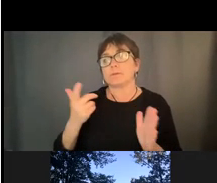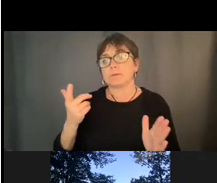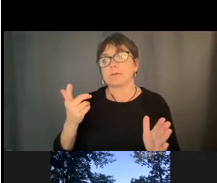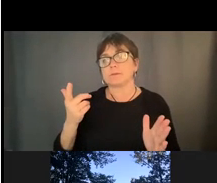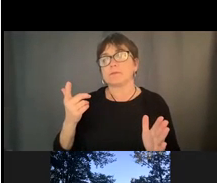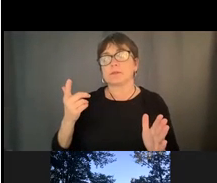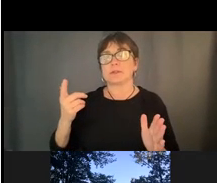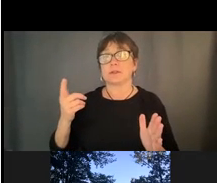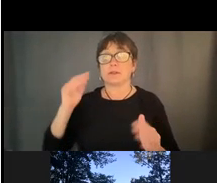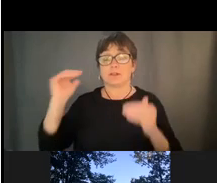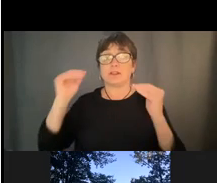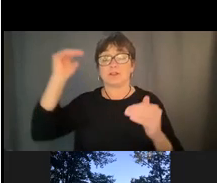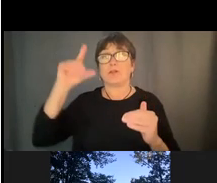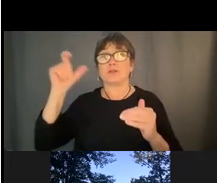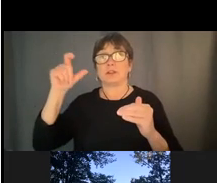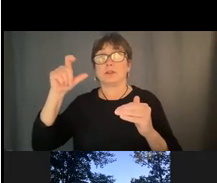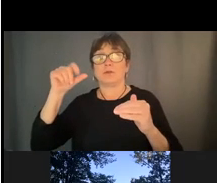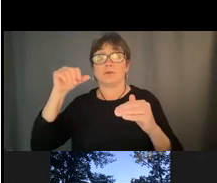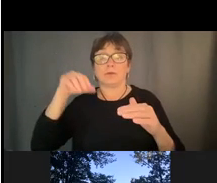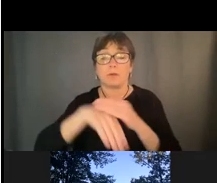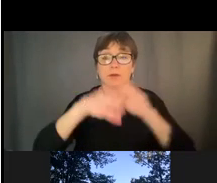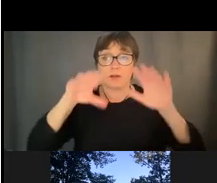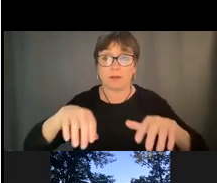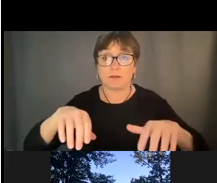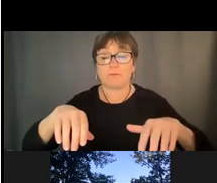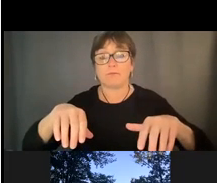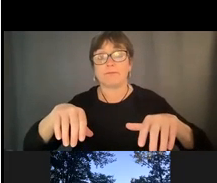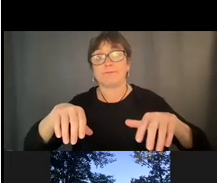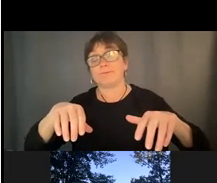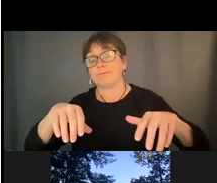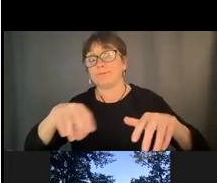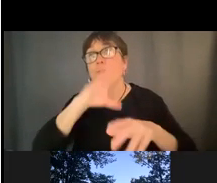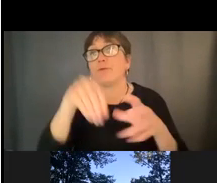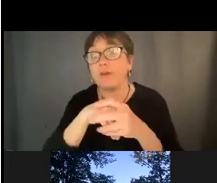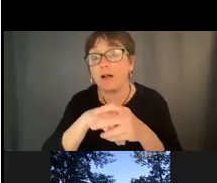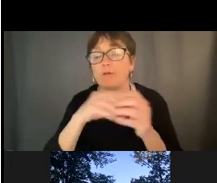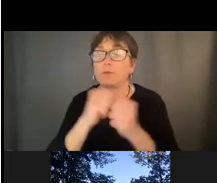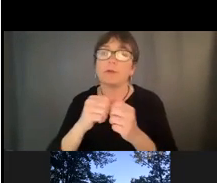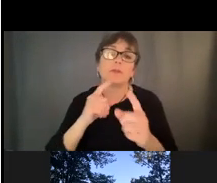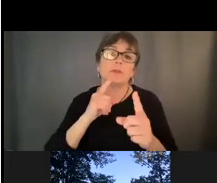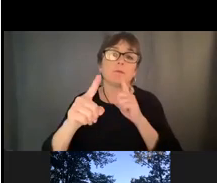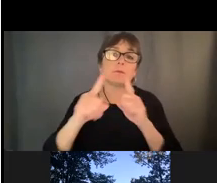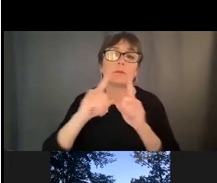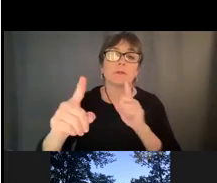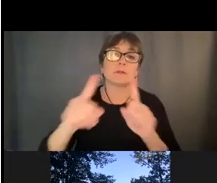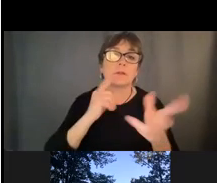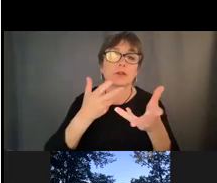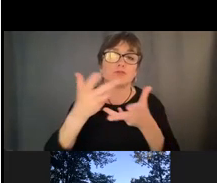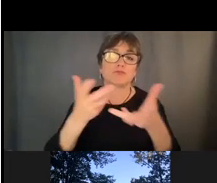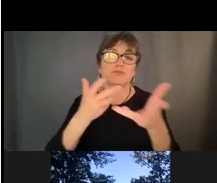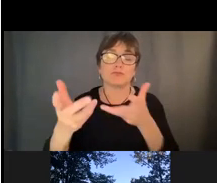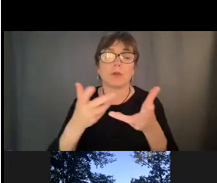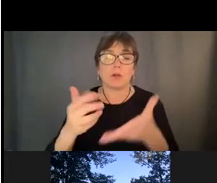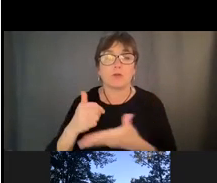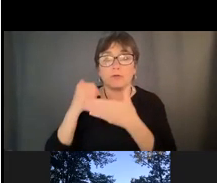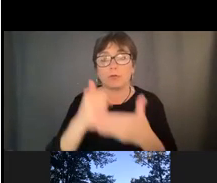adults do need to step in and be a part of a conversation in a major way to help direct services and